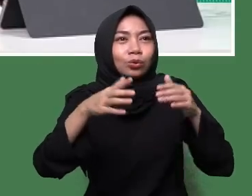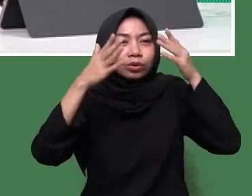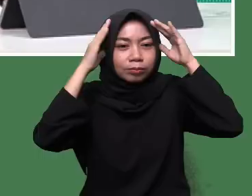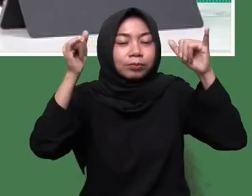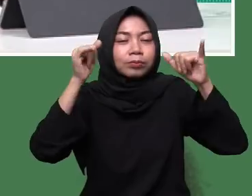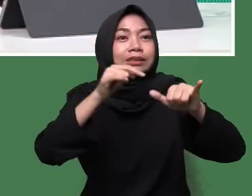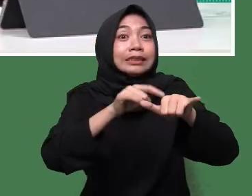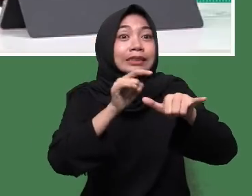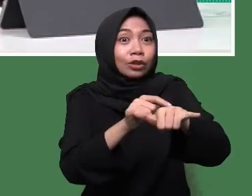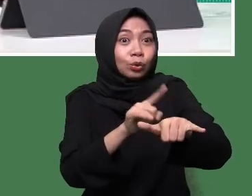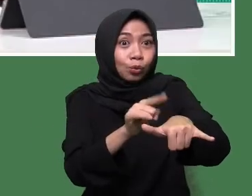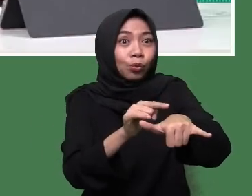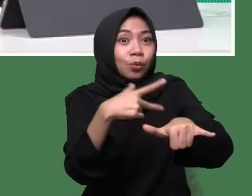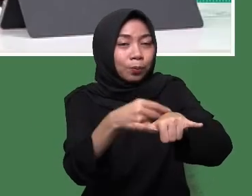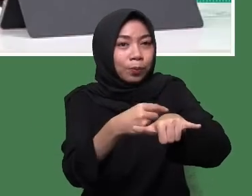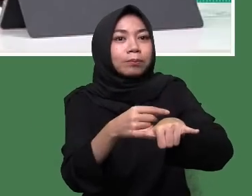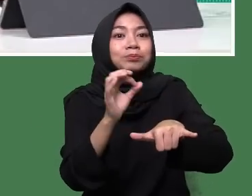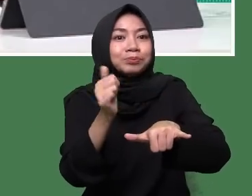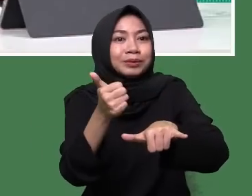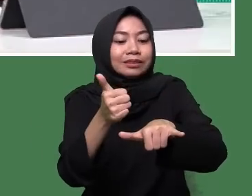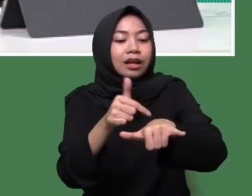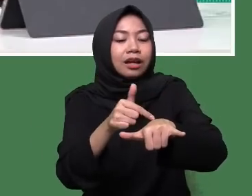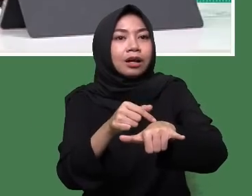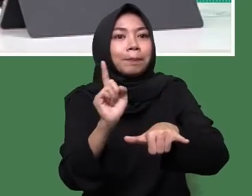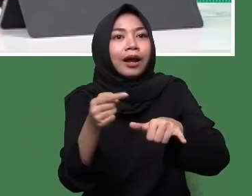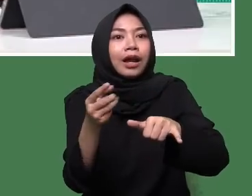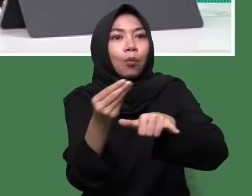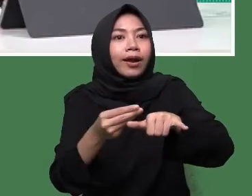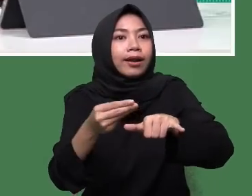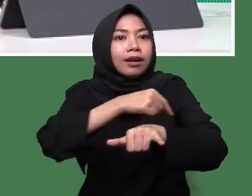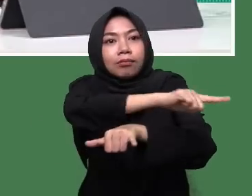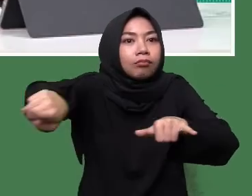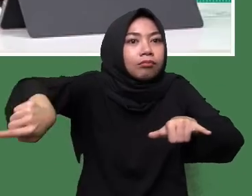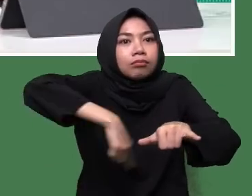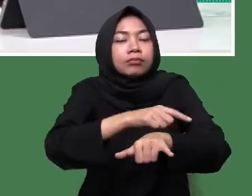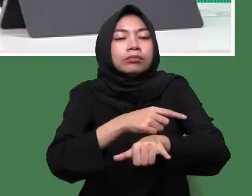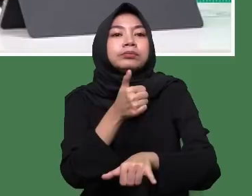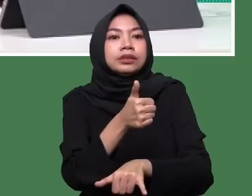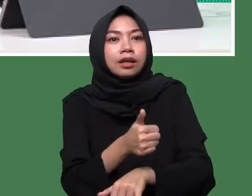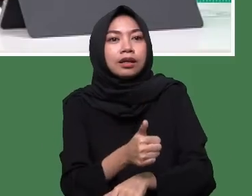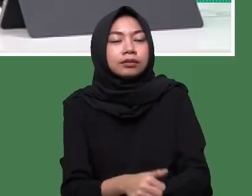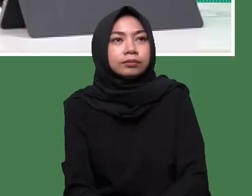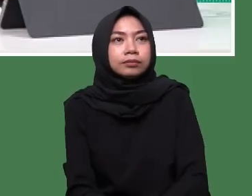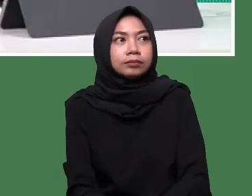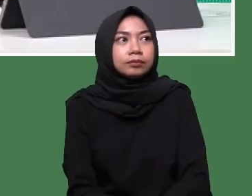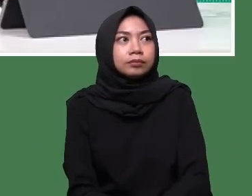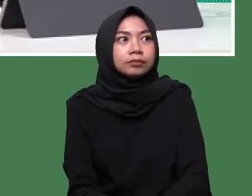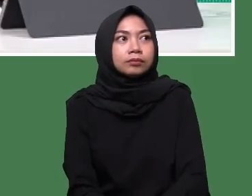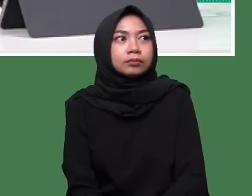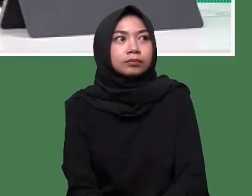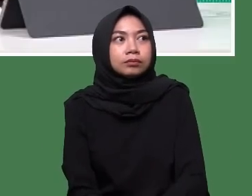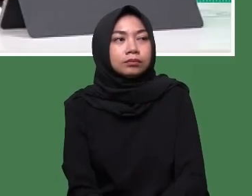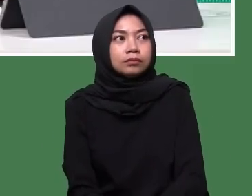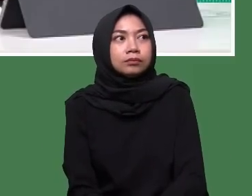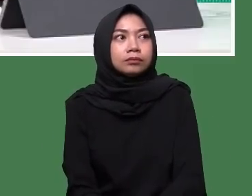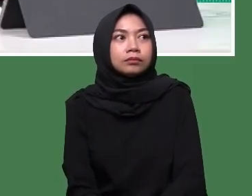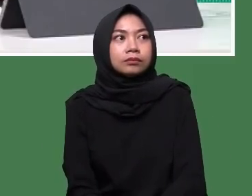samples can be representing the whole group of cattle or animals.